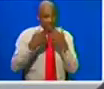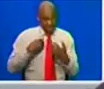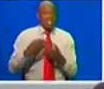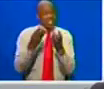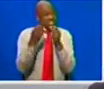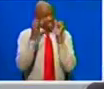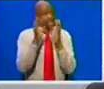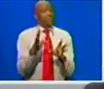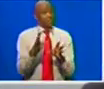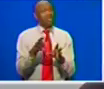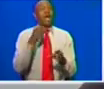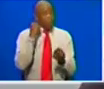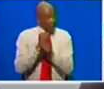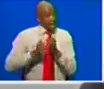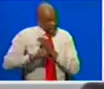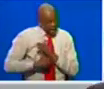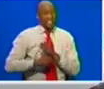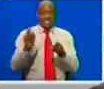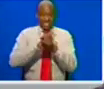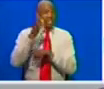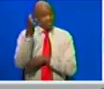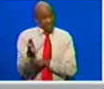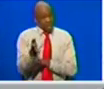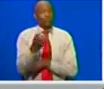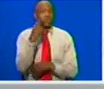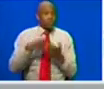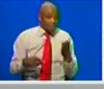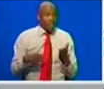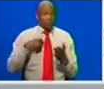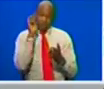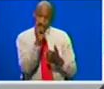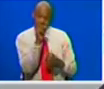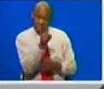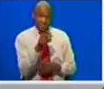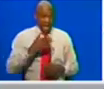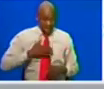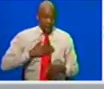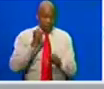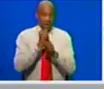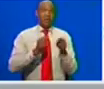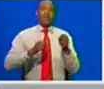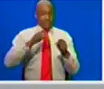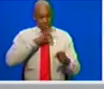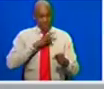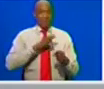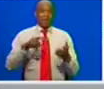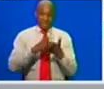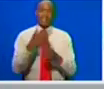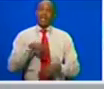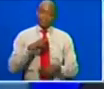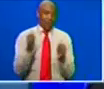easy. It's been hard work in the training field, and we saw that our effort paid off with winning the